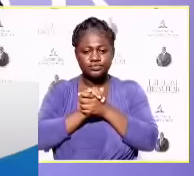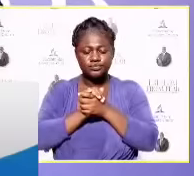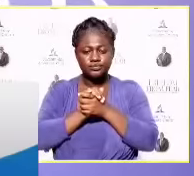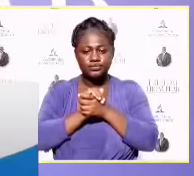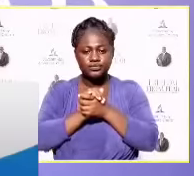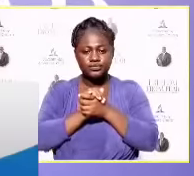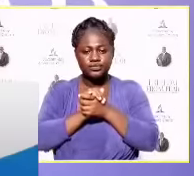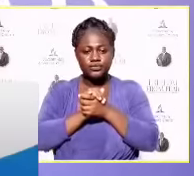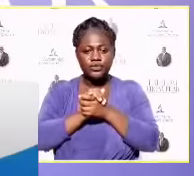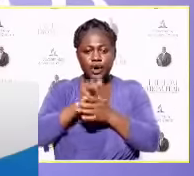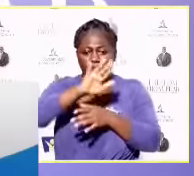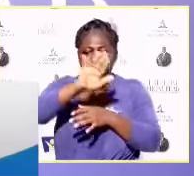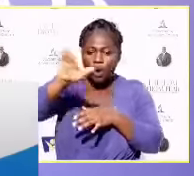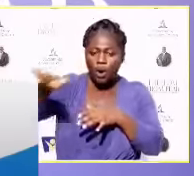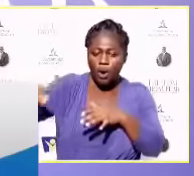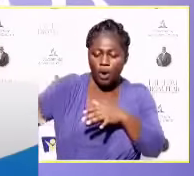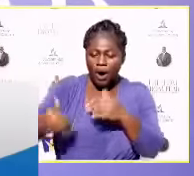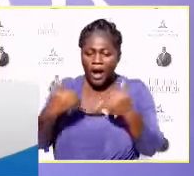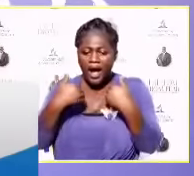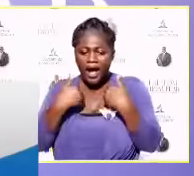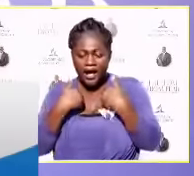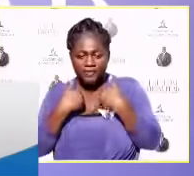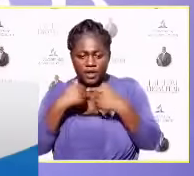Thou shalt have no other gods before me.